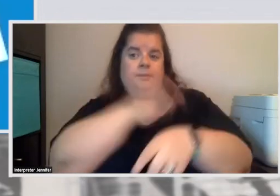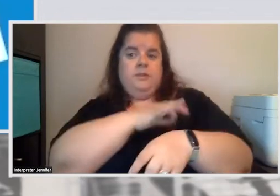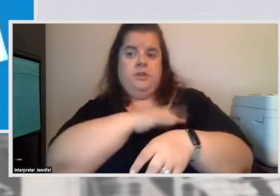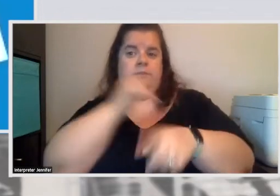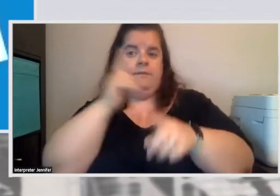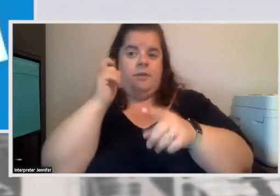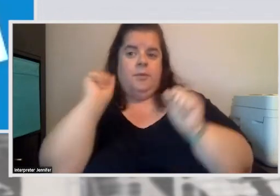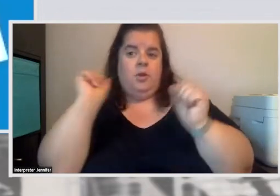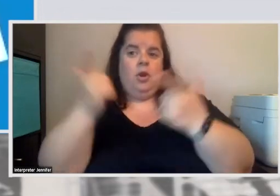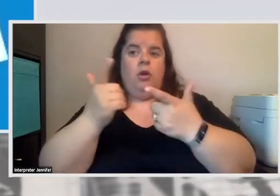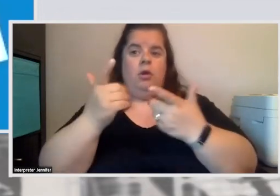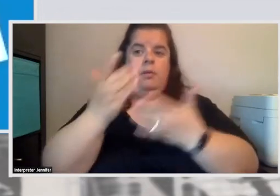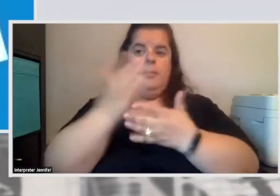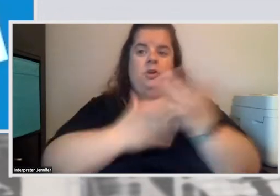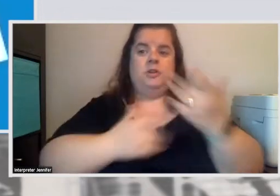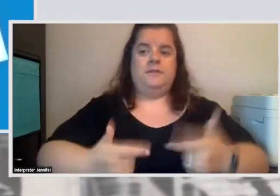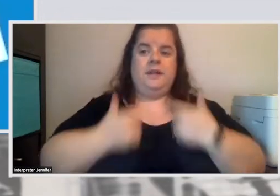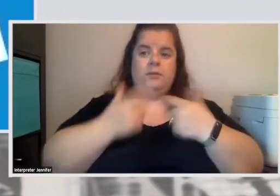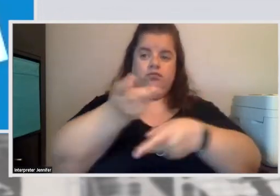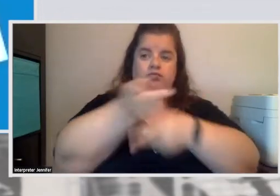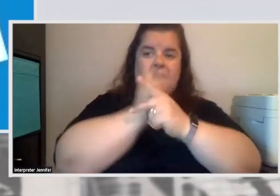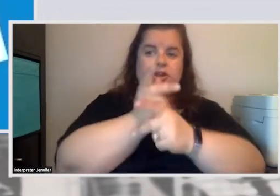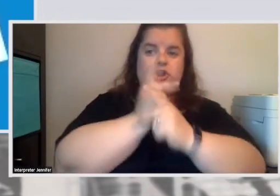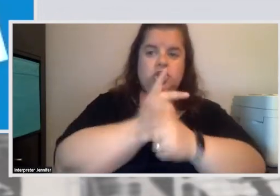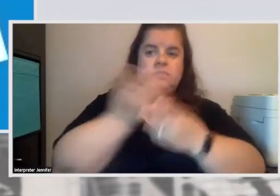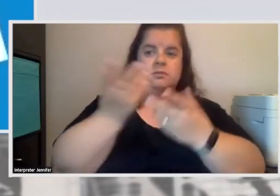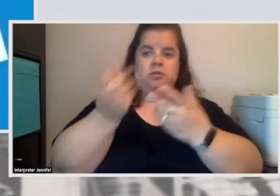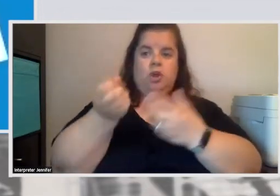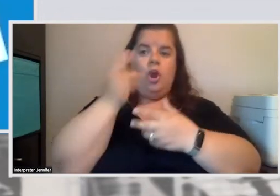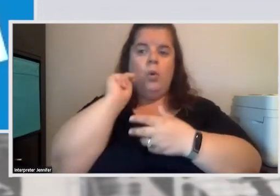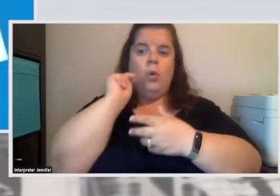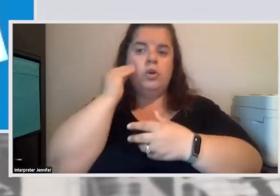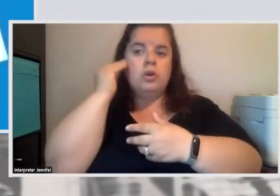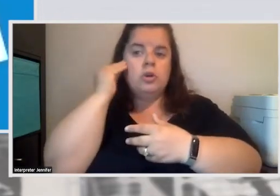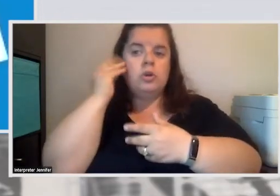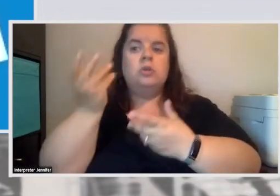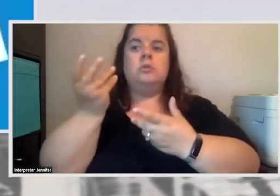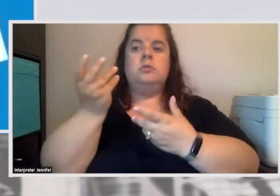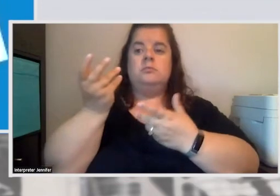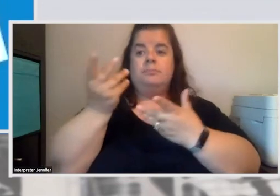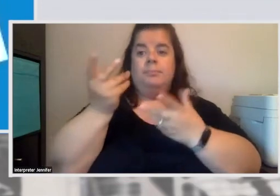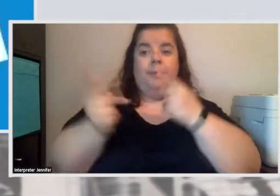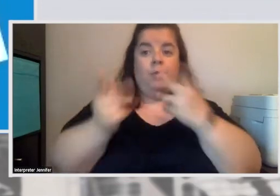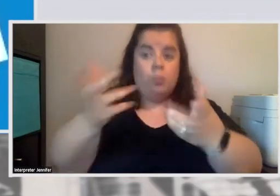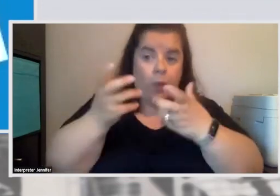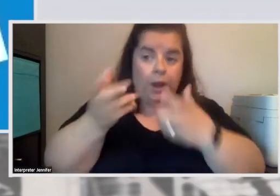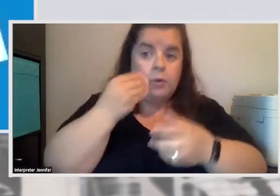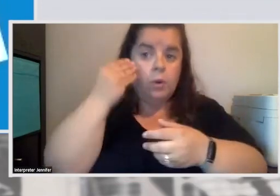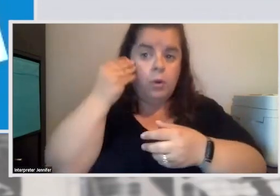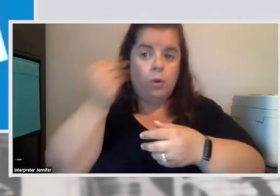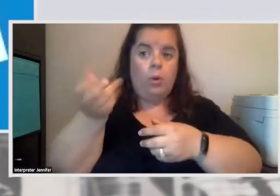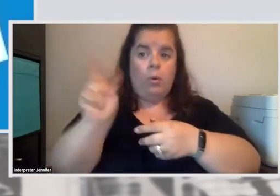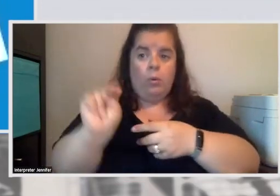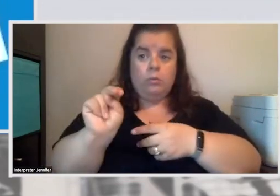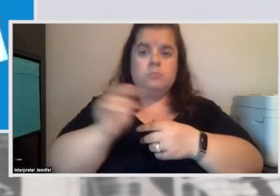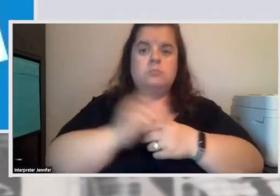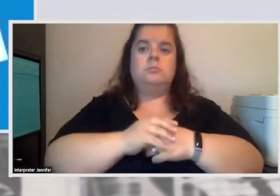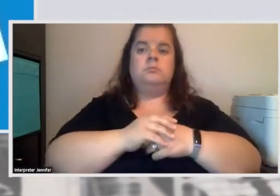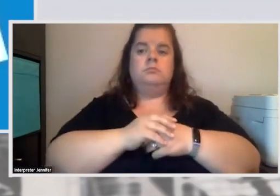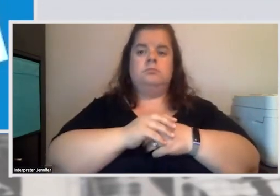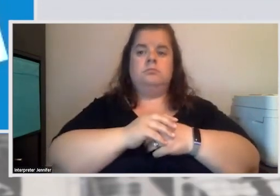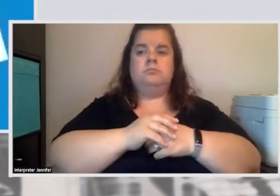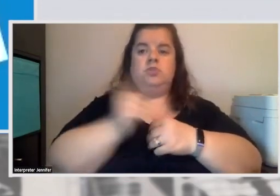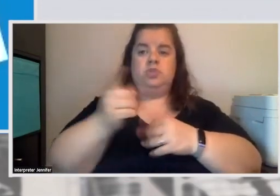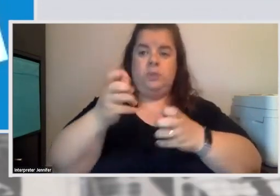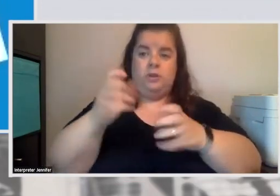life, whether they're renters, existing homeowners, aspiring homeowners, or really anywhere in between. And in order to provide